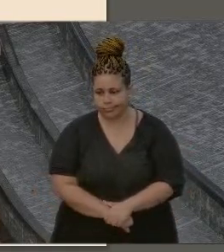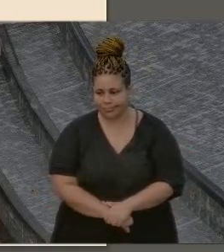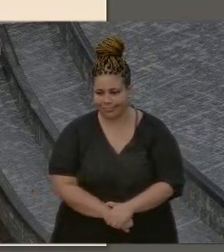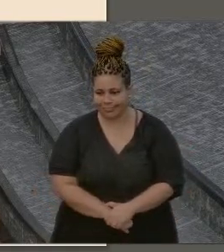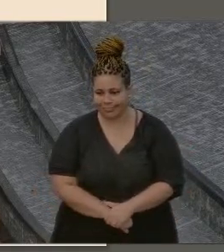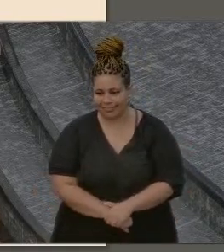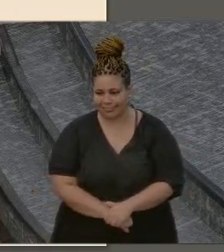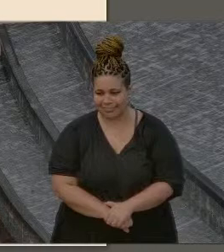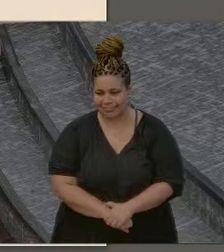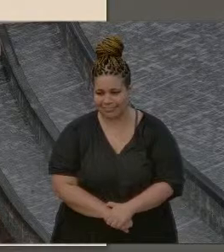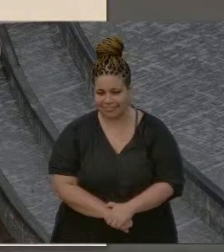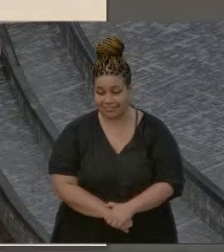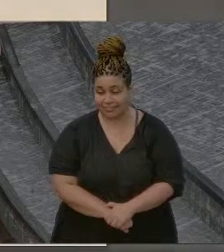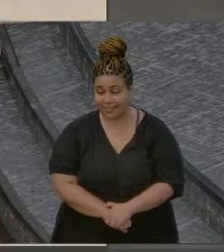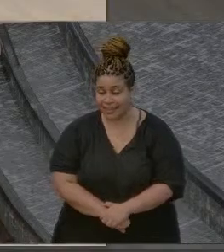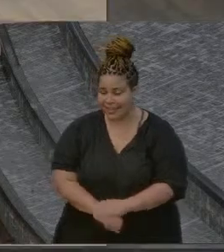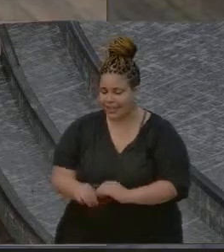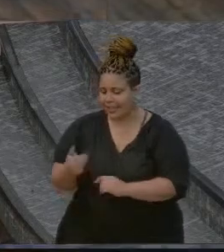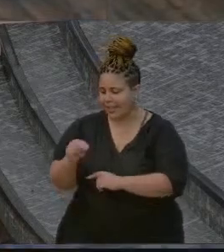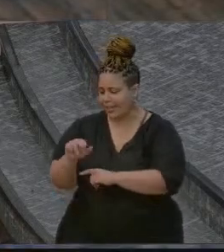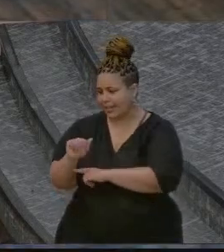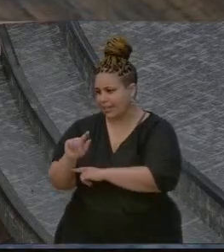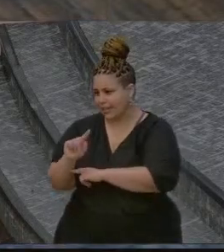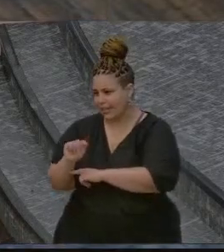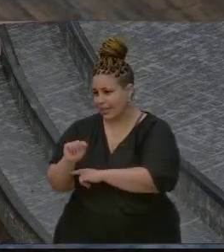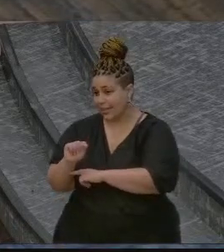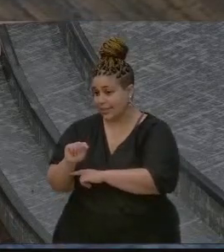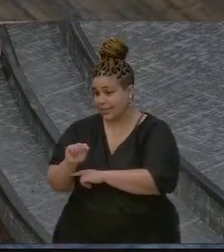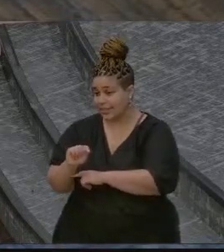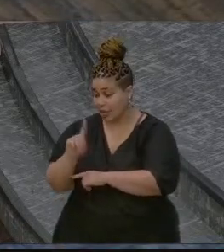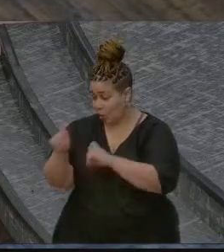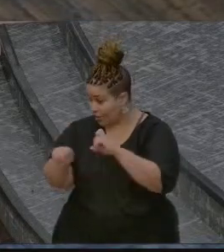All right, the floor is open for questions. Ms. Davis?